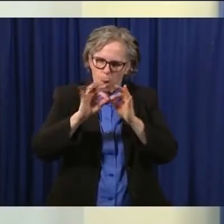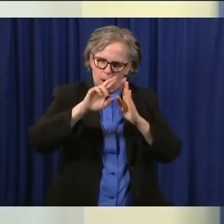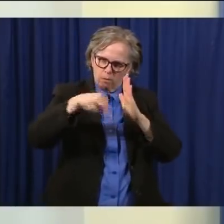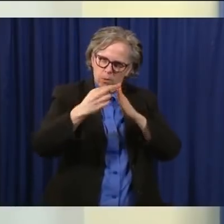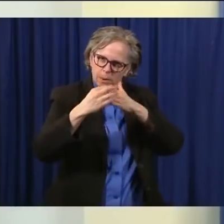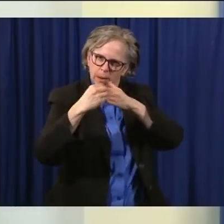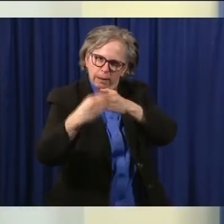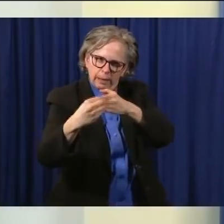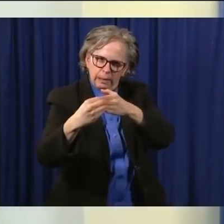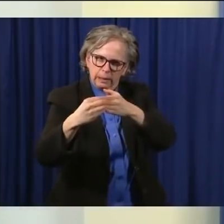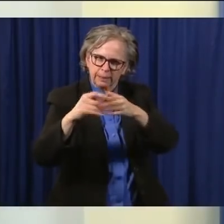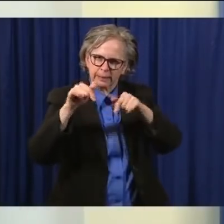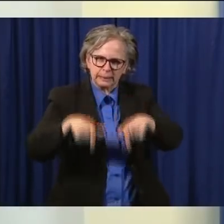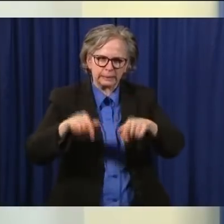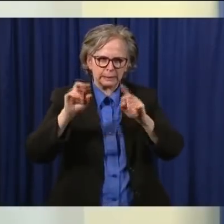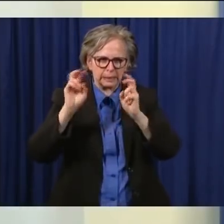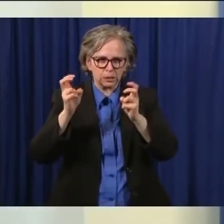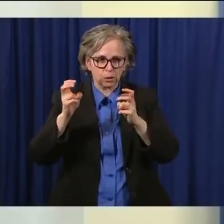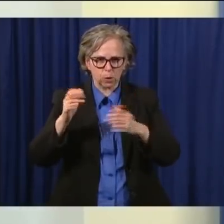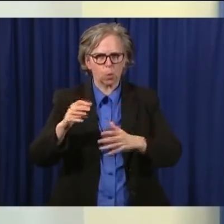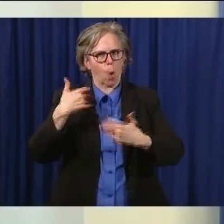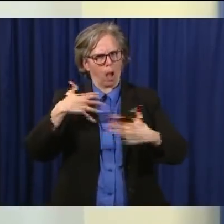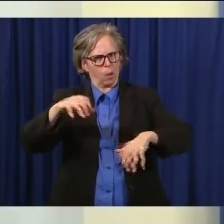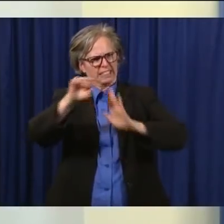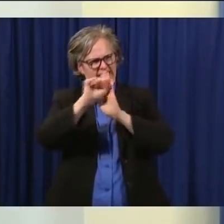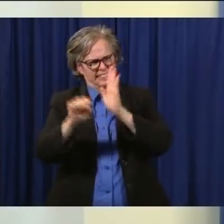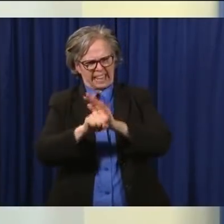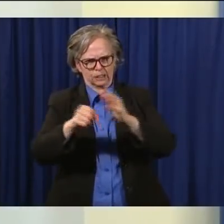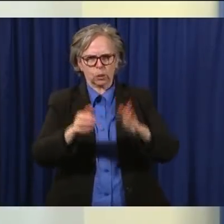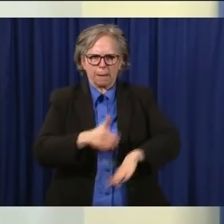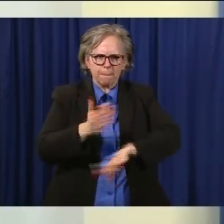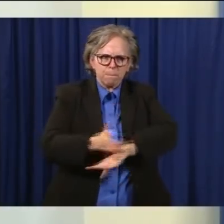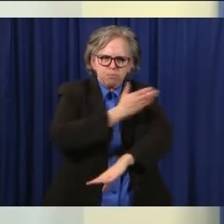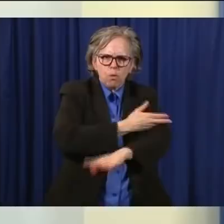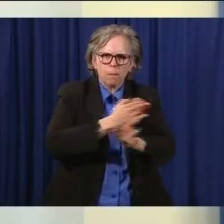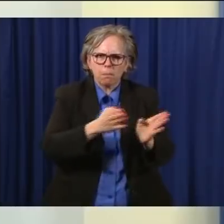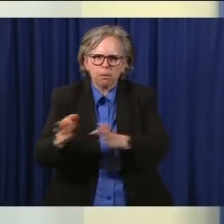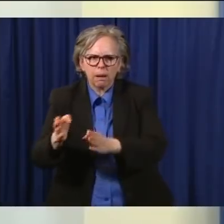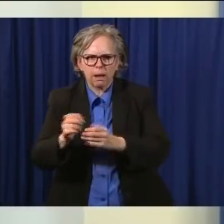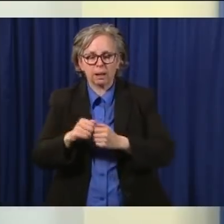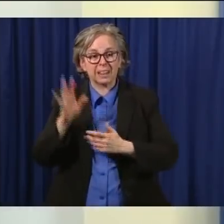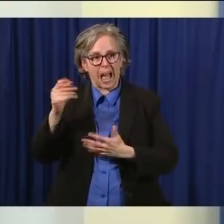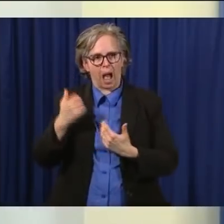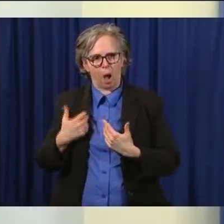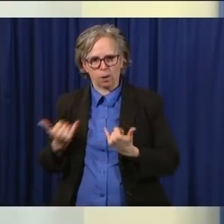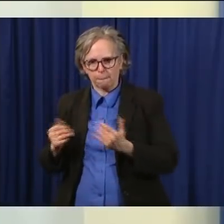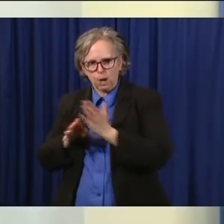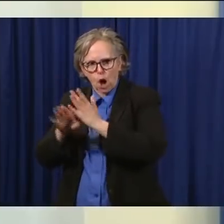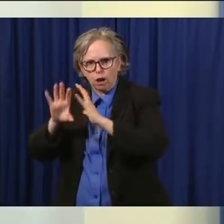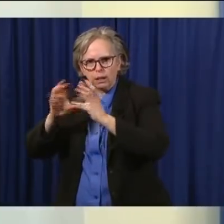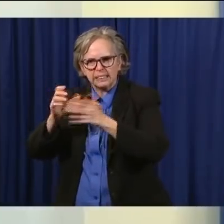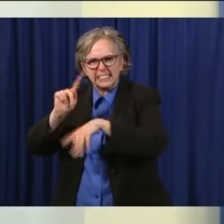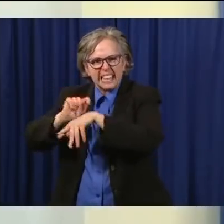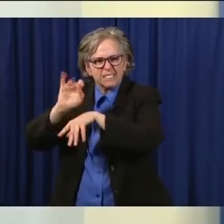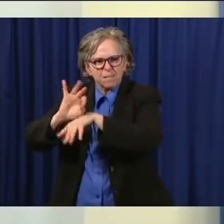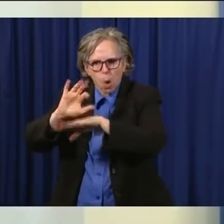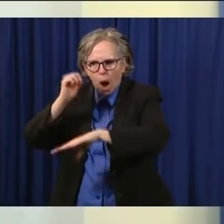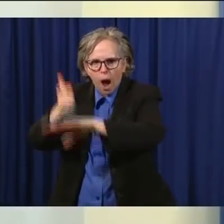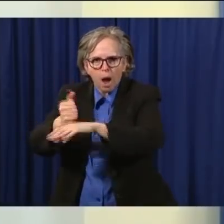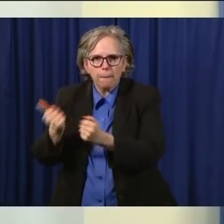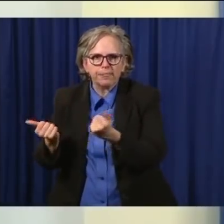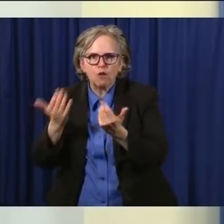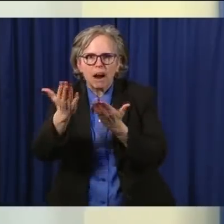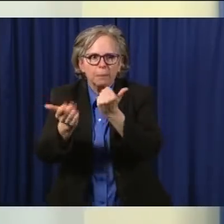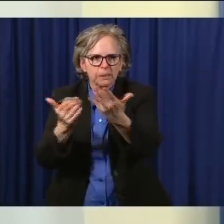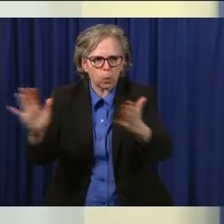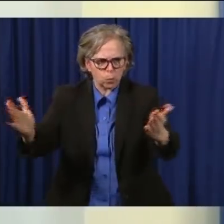recommendations, it's on our website, as well as the recommendations of this minority task force, need the best leadership we can find in